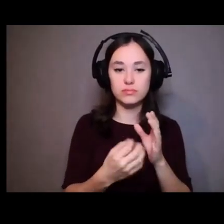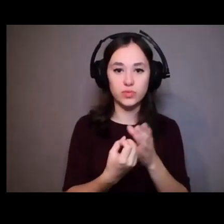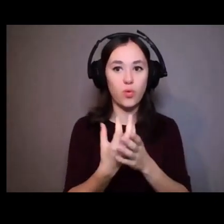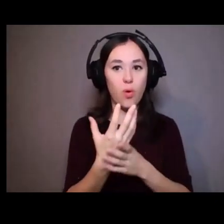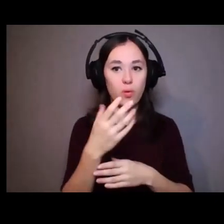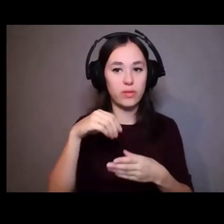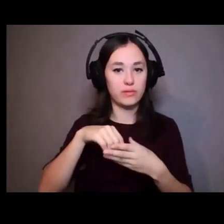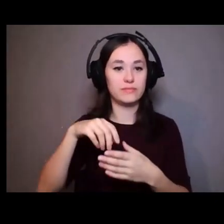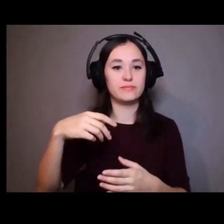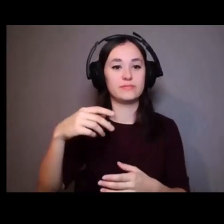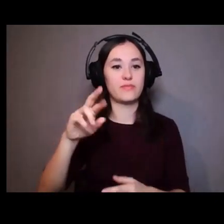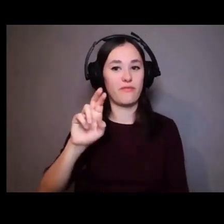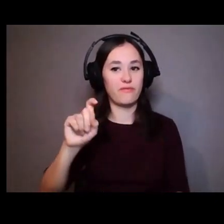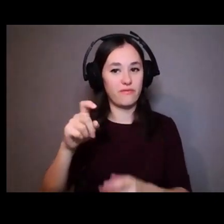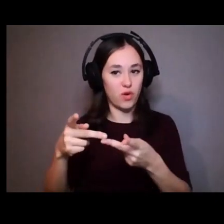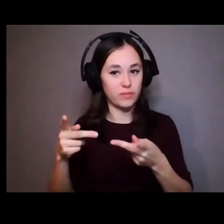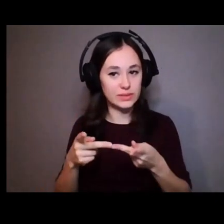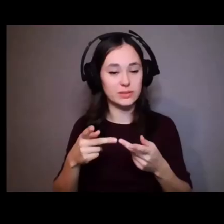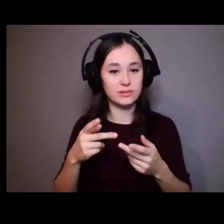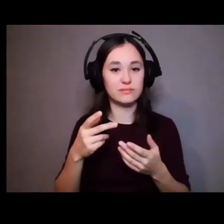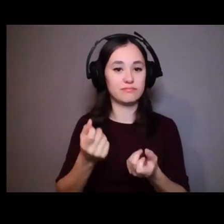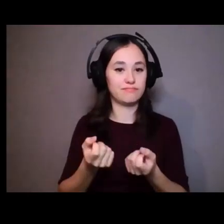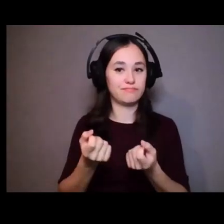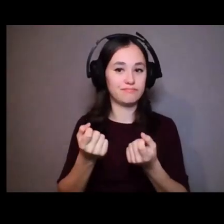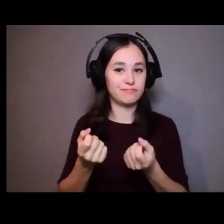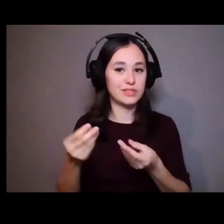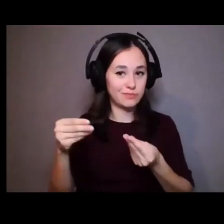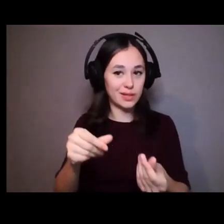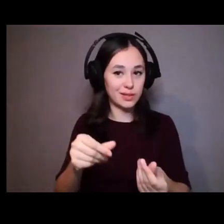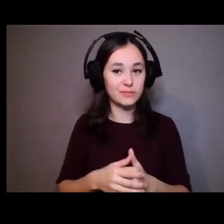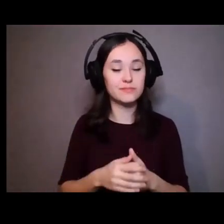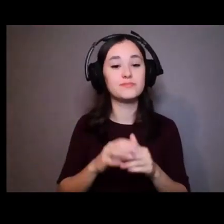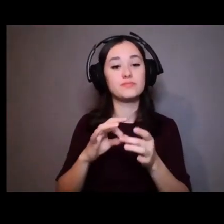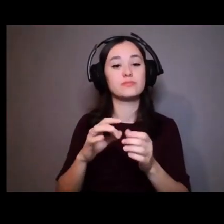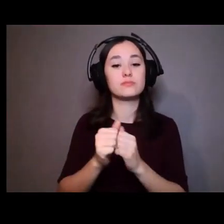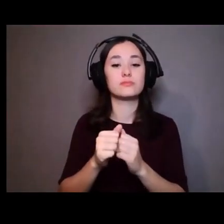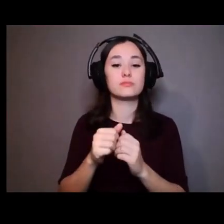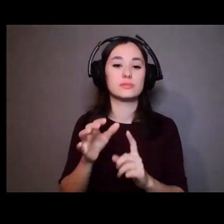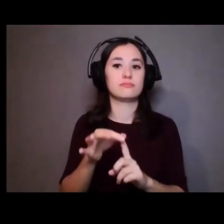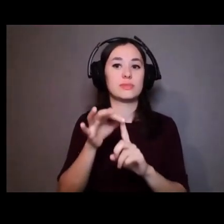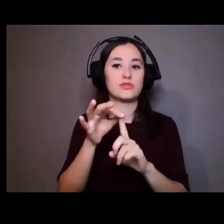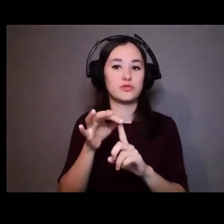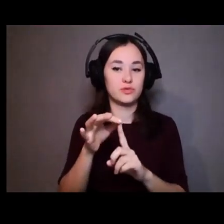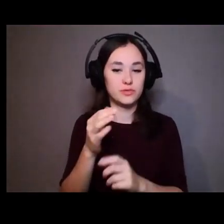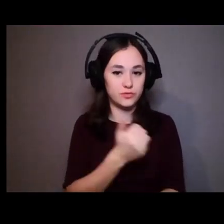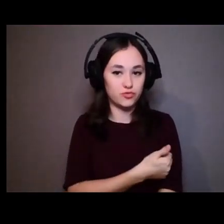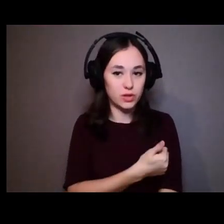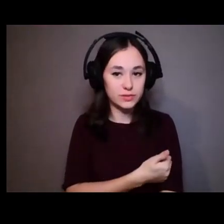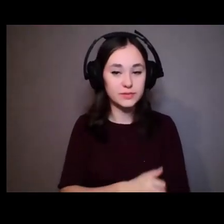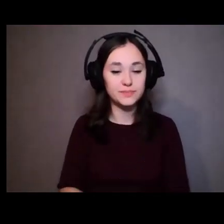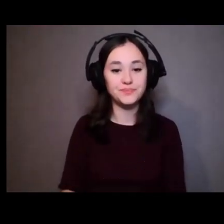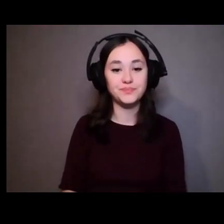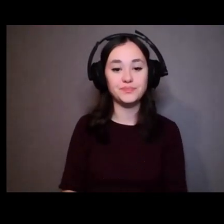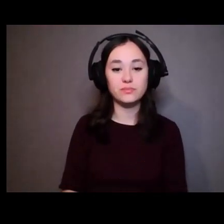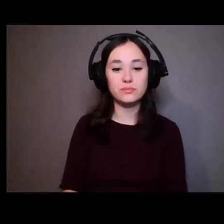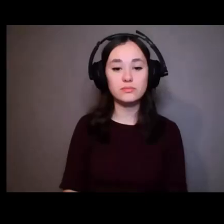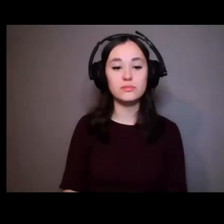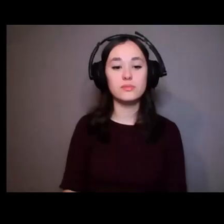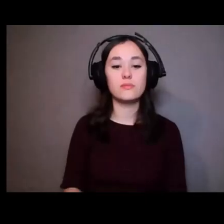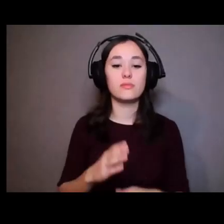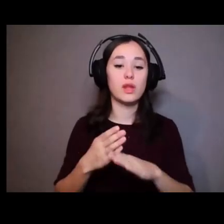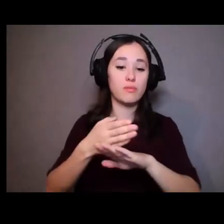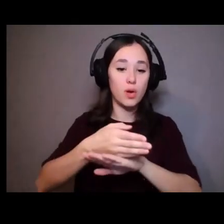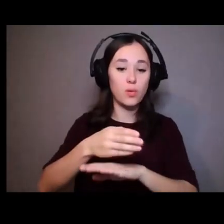spending, particularly relating to specialty drugs. Post-rebate prescription drug spending in Colorado